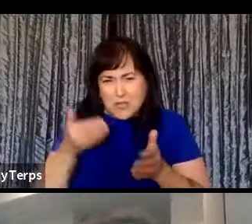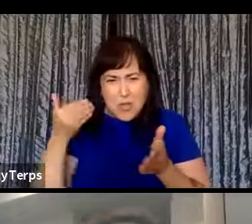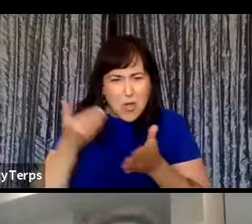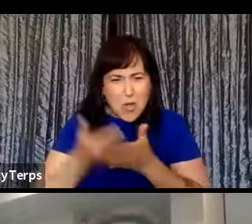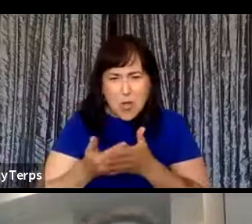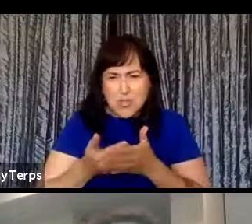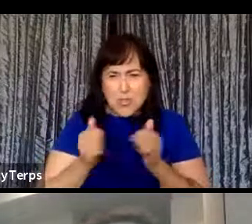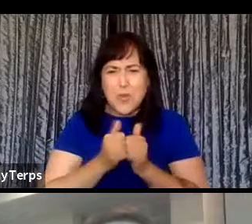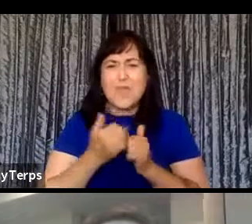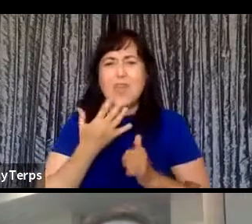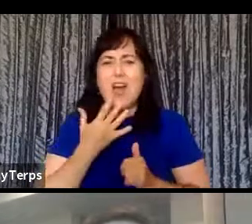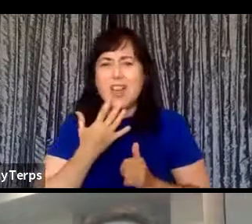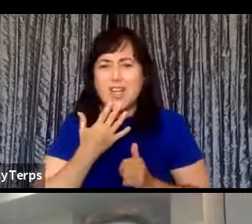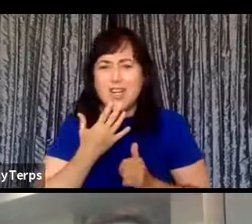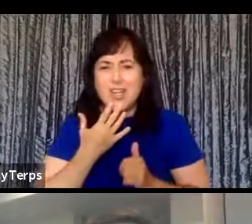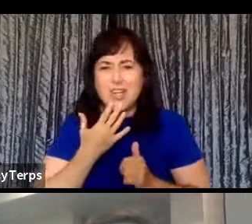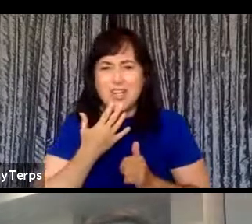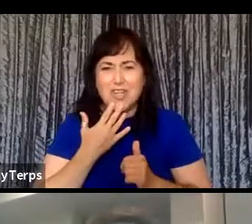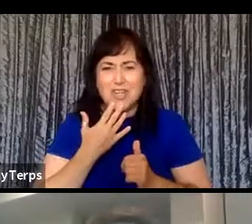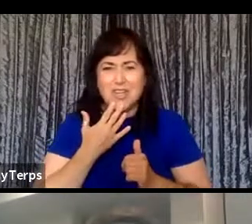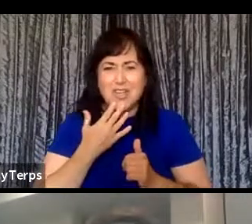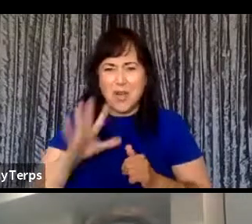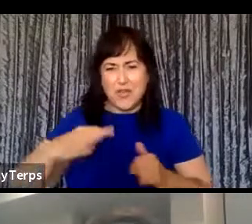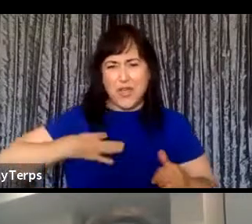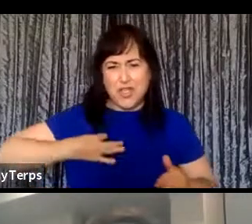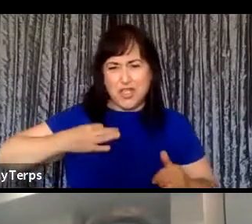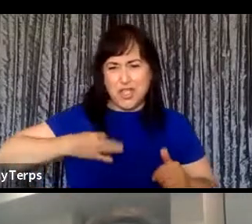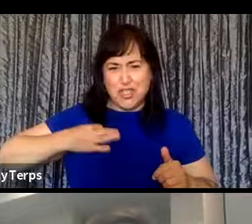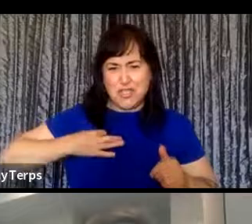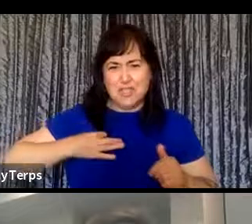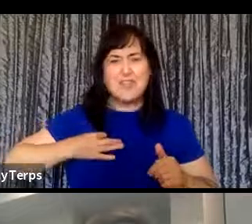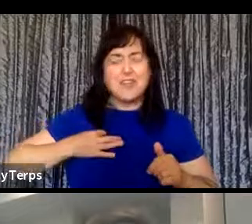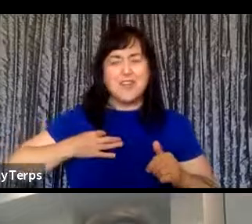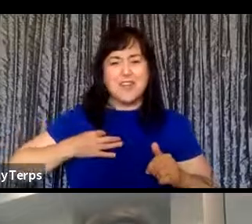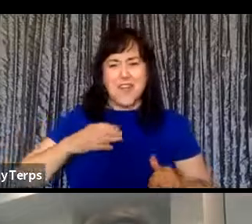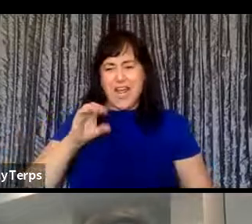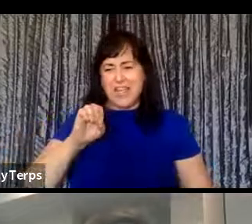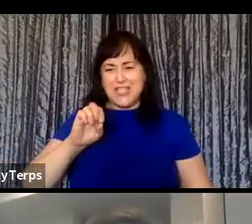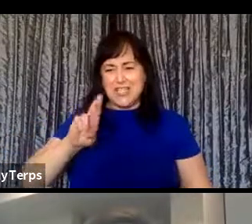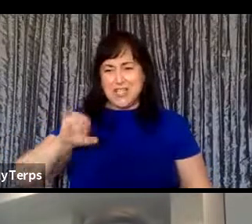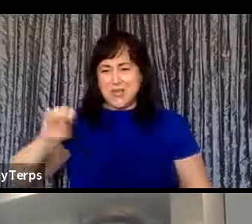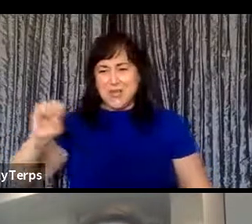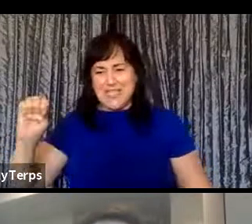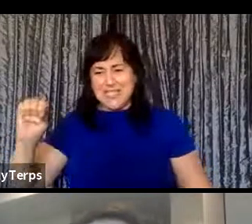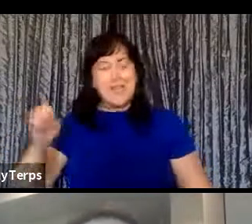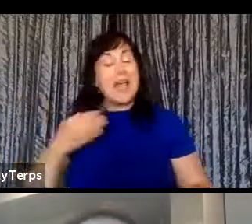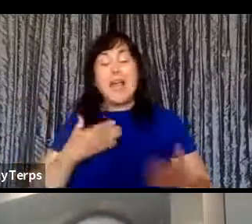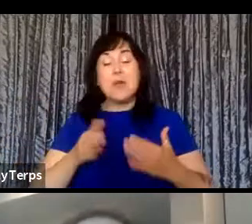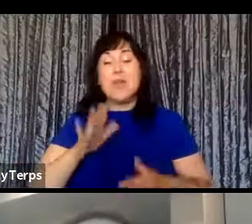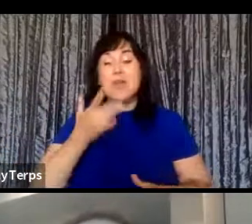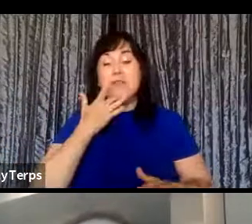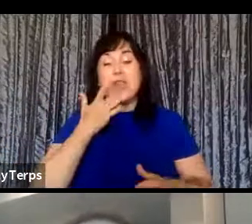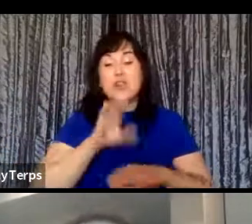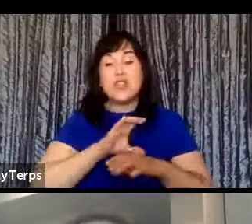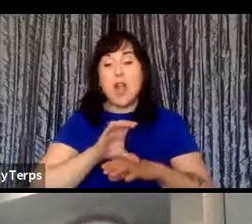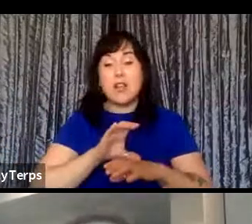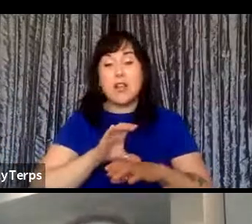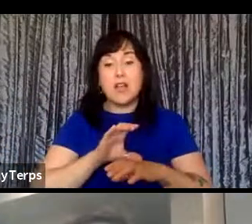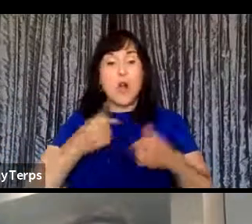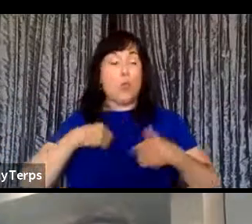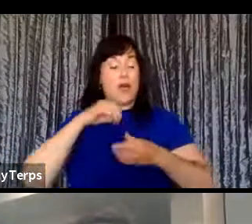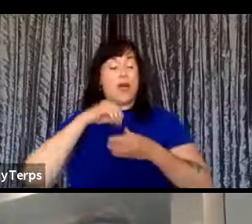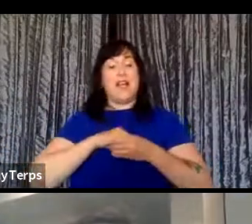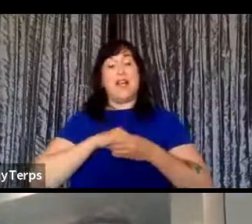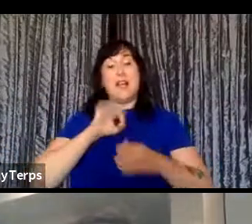color-wise? Yeah, you're there. This is good. Tell me where you guys are. Favorite chocolate, please. Well, we're in